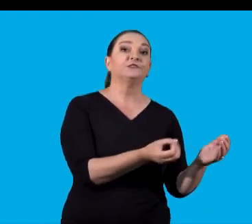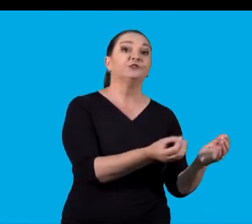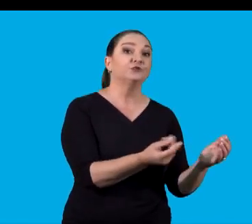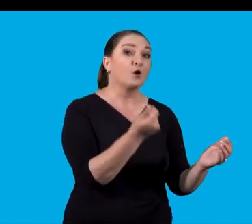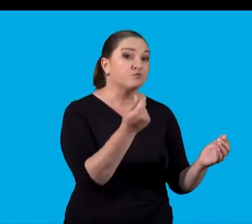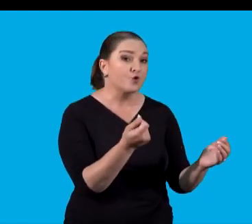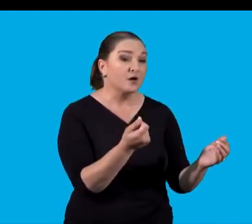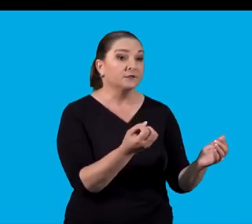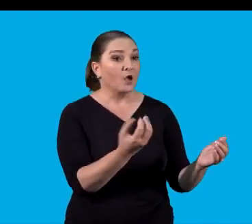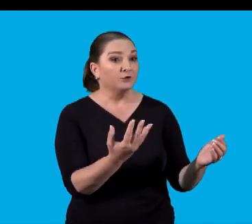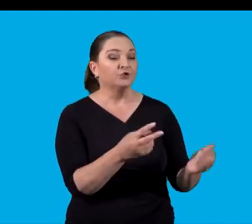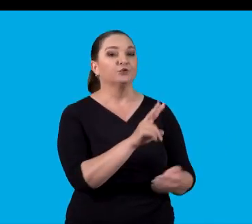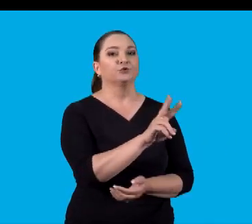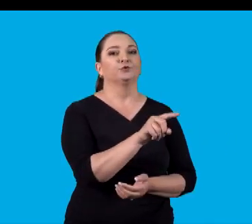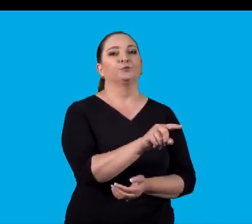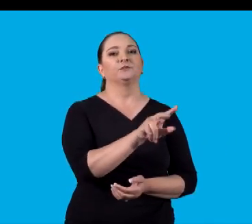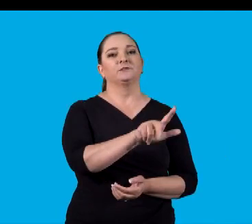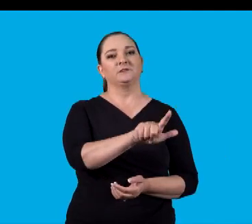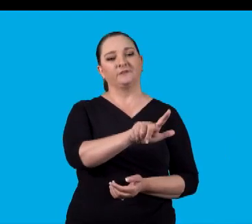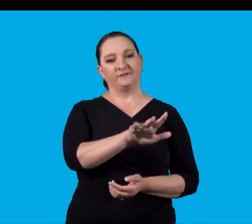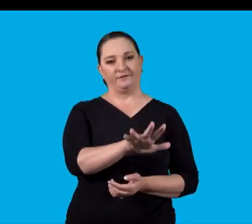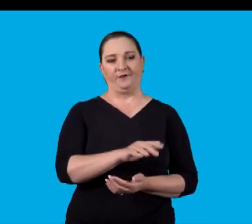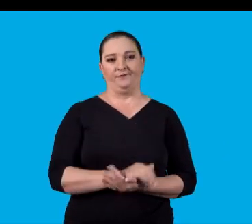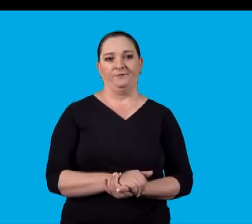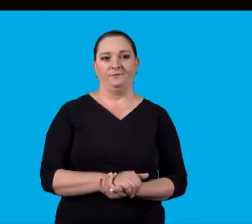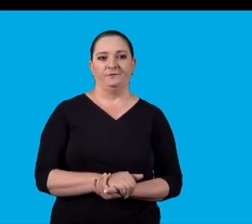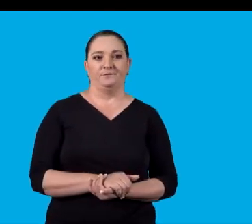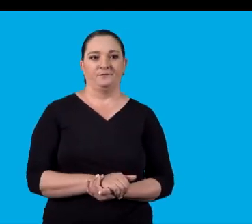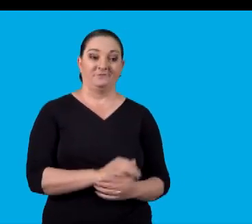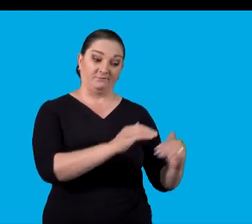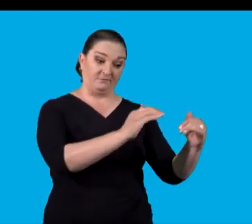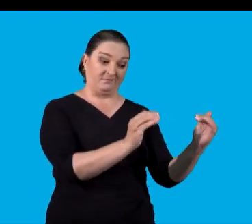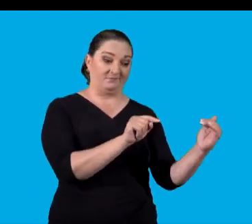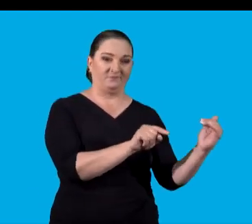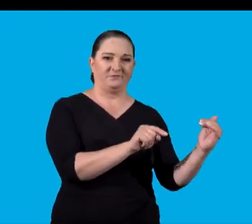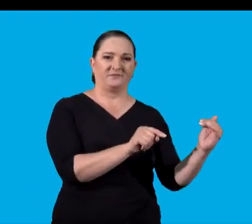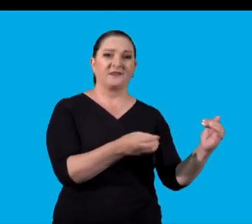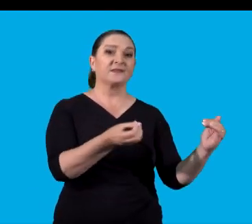shares, and then I issued them at